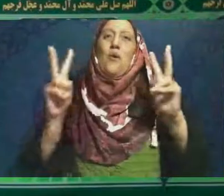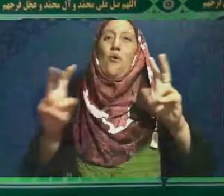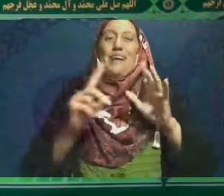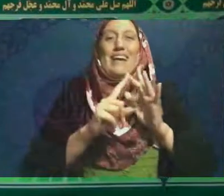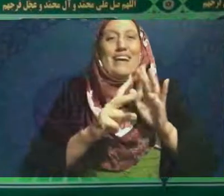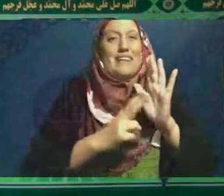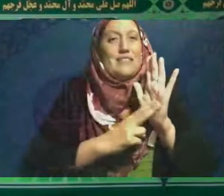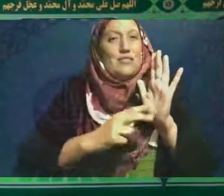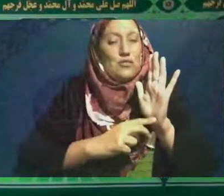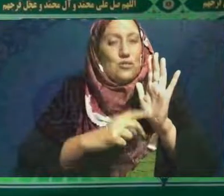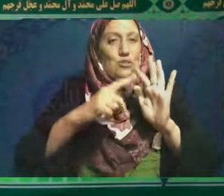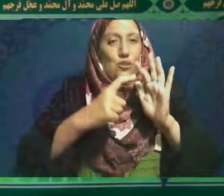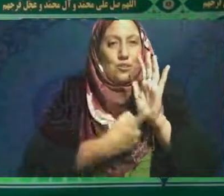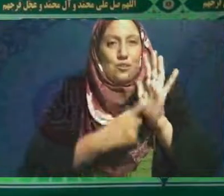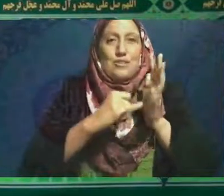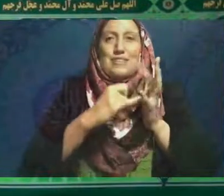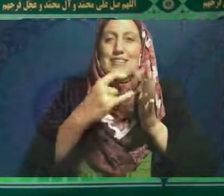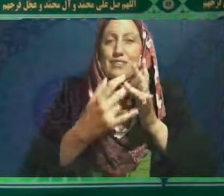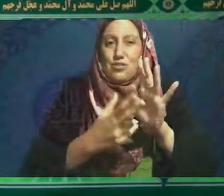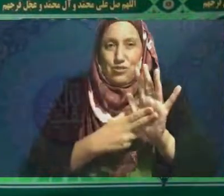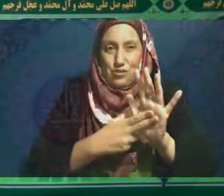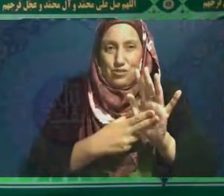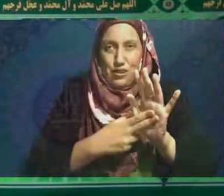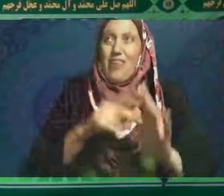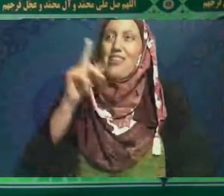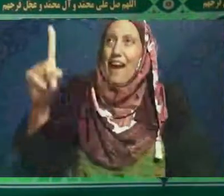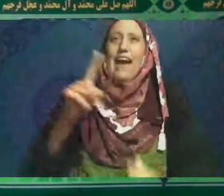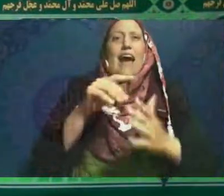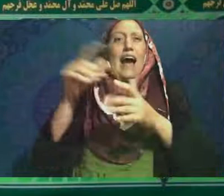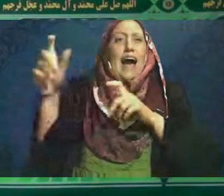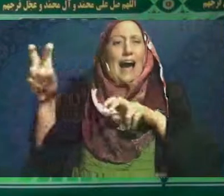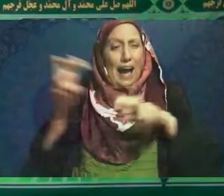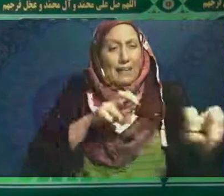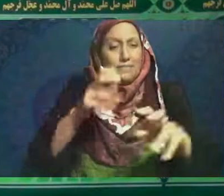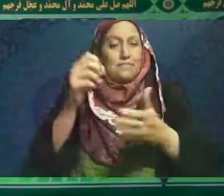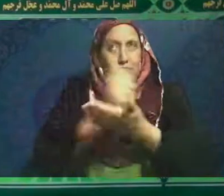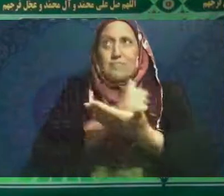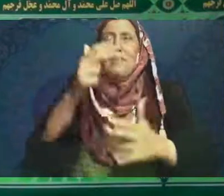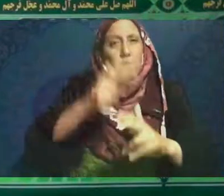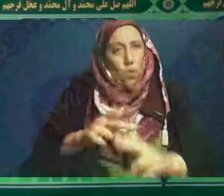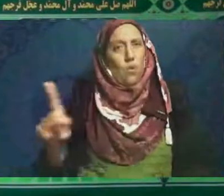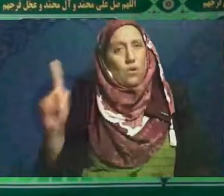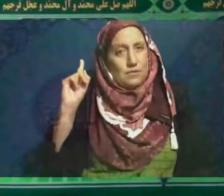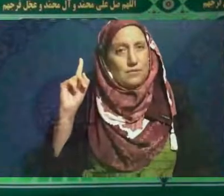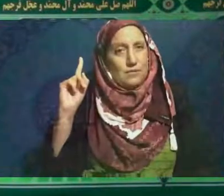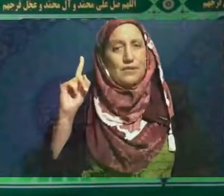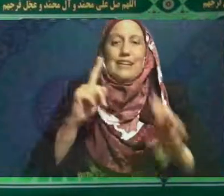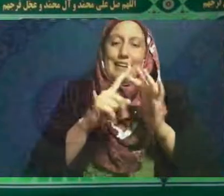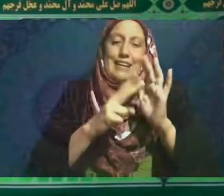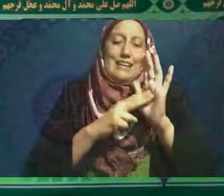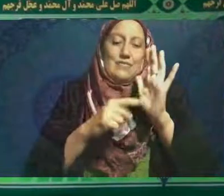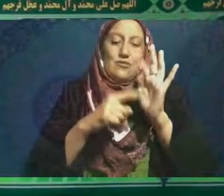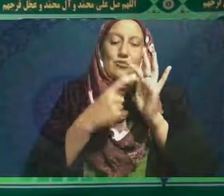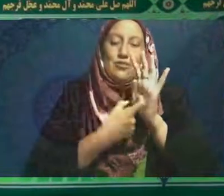intercession. Now, so intercession, that in the Islamic terminology is called shafa'a, is coming from the root